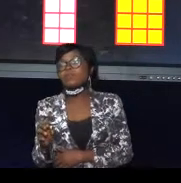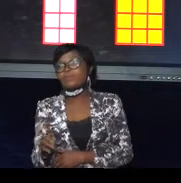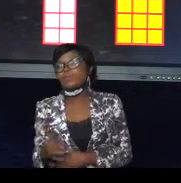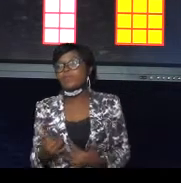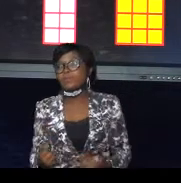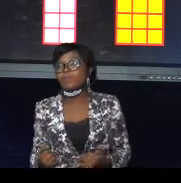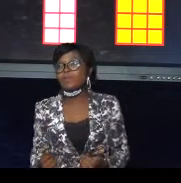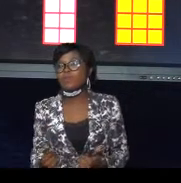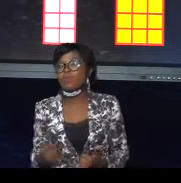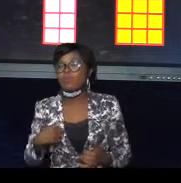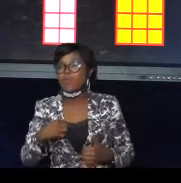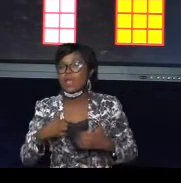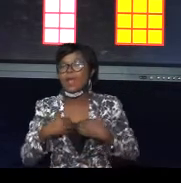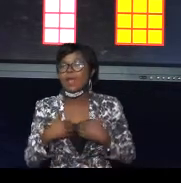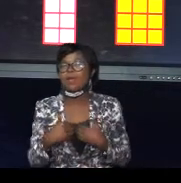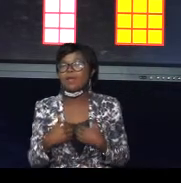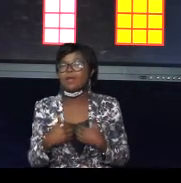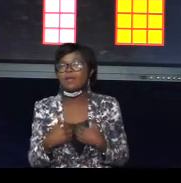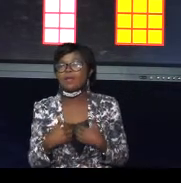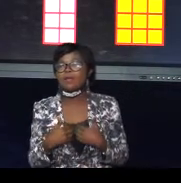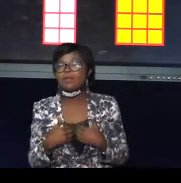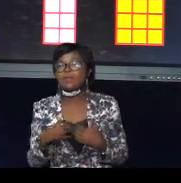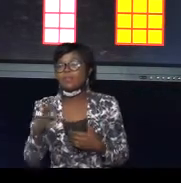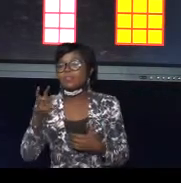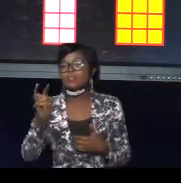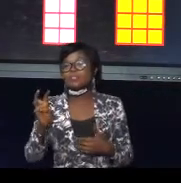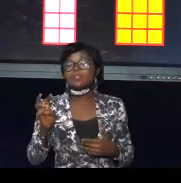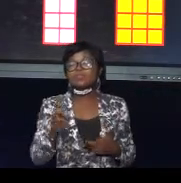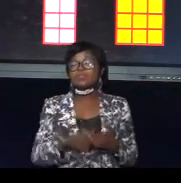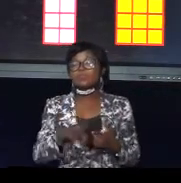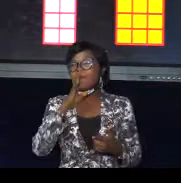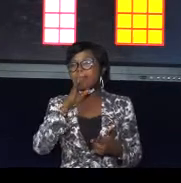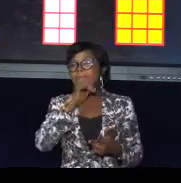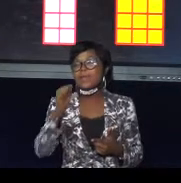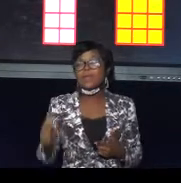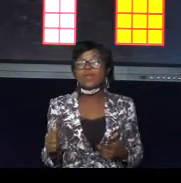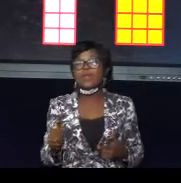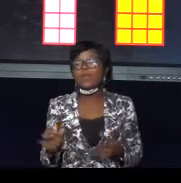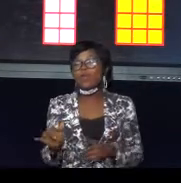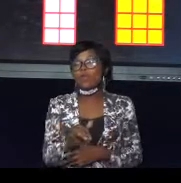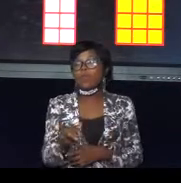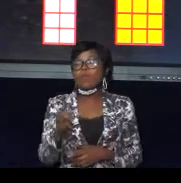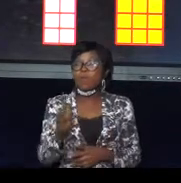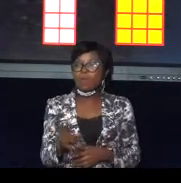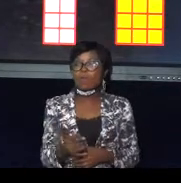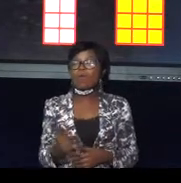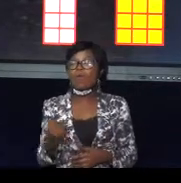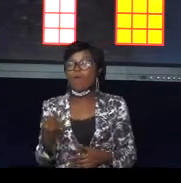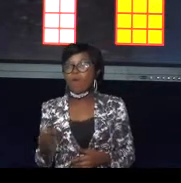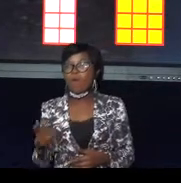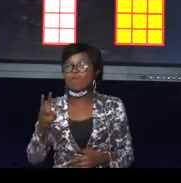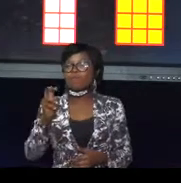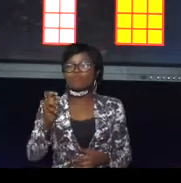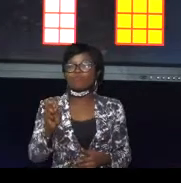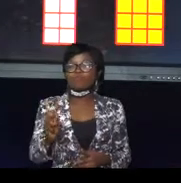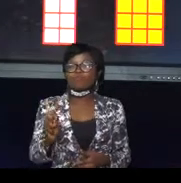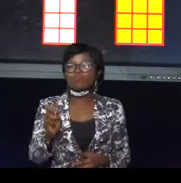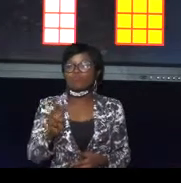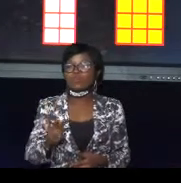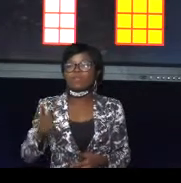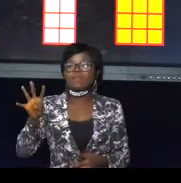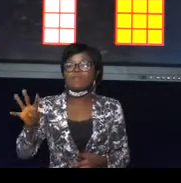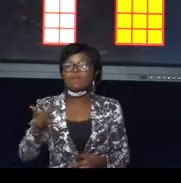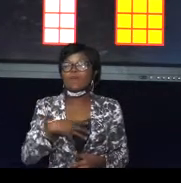12. 12 is the highest common factor. I mean, we had 6 to be a common factor, we had 3 to be a common factor of 12,